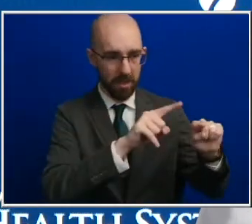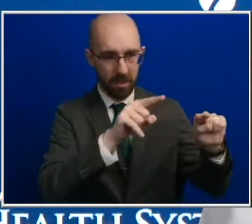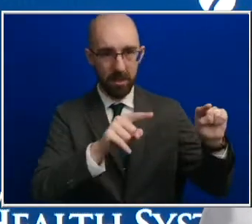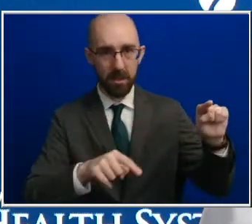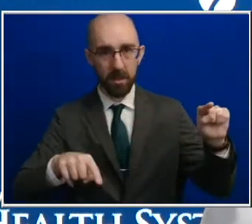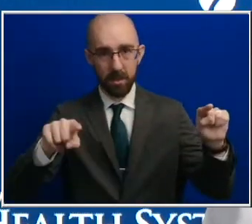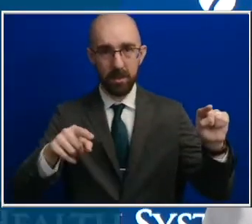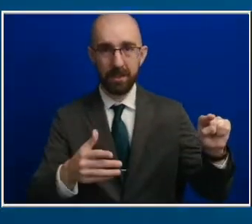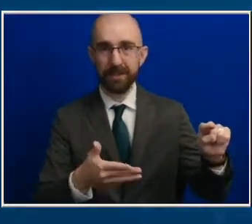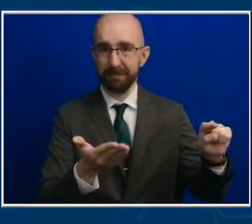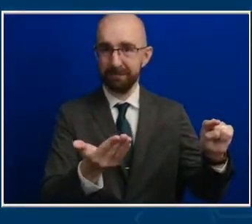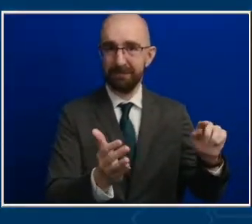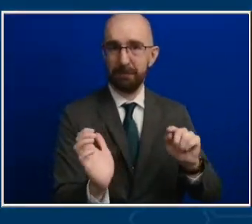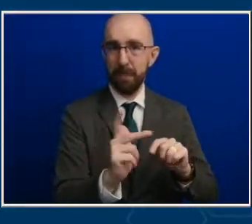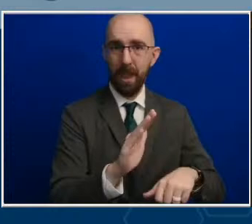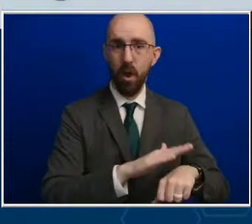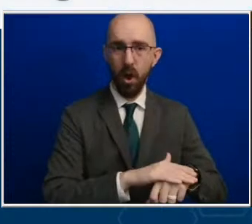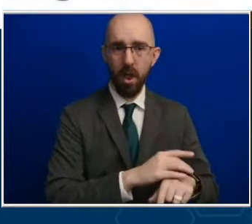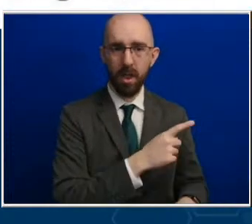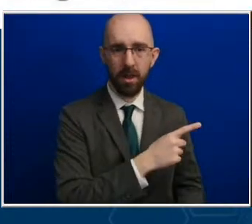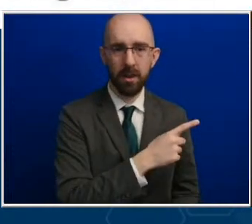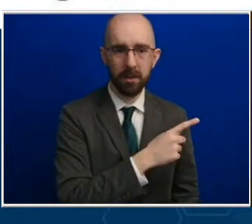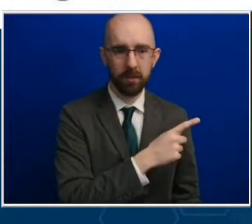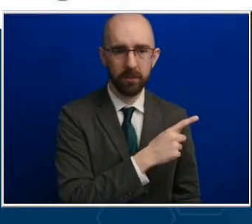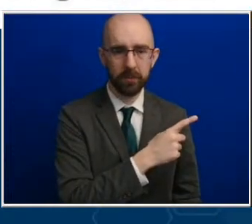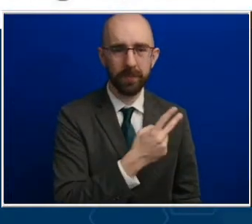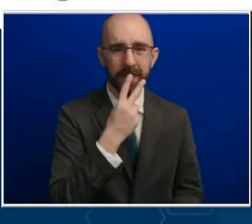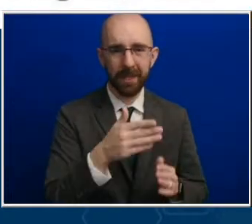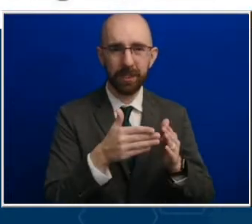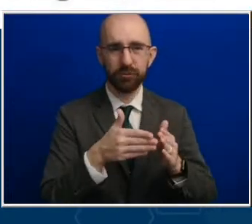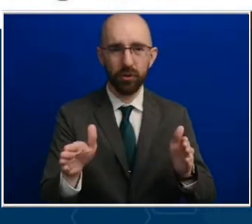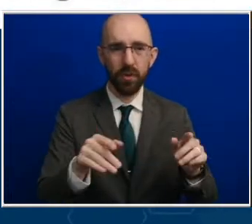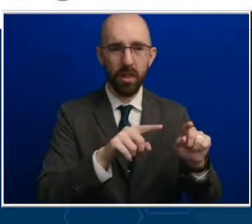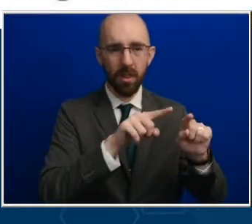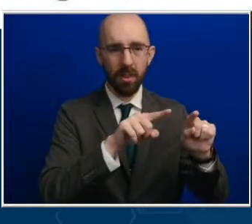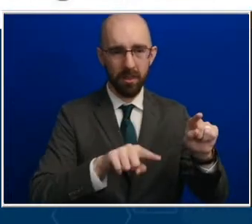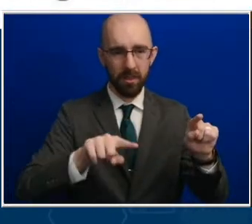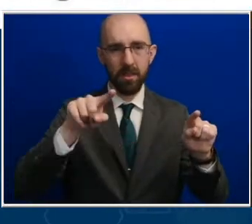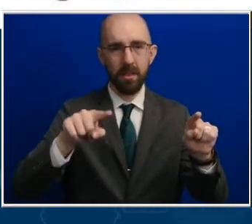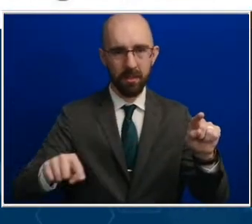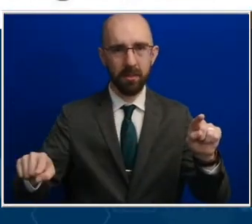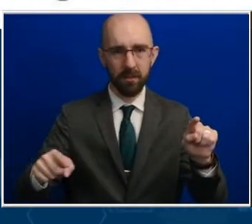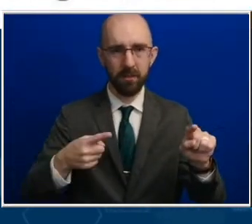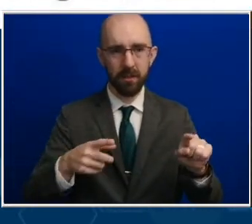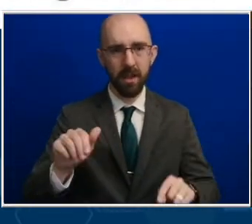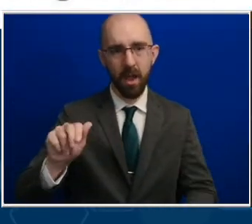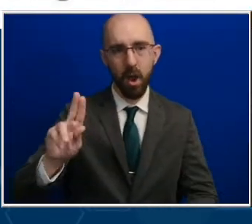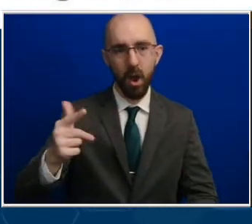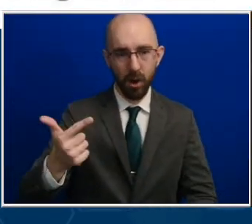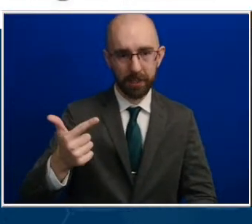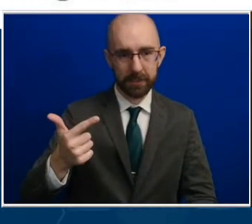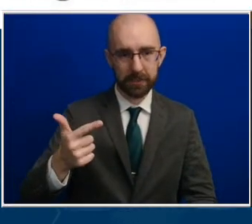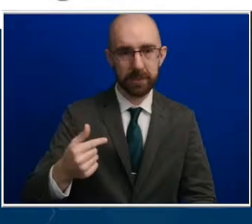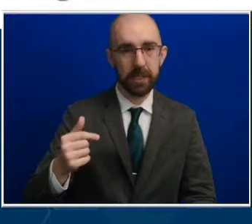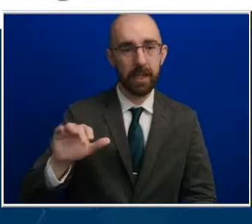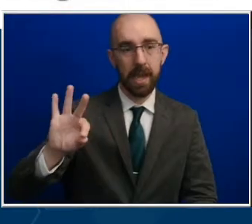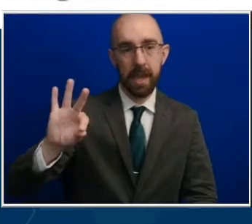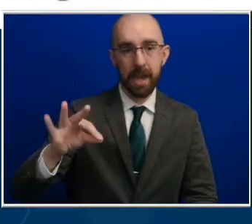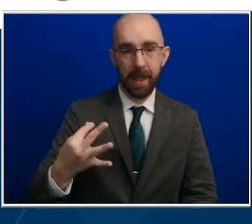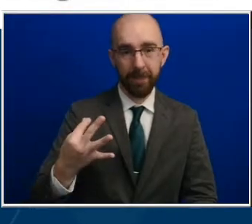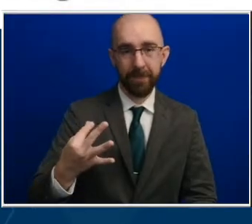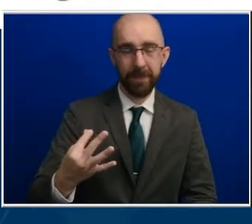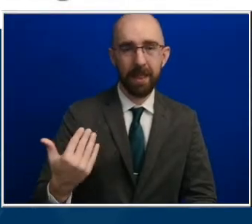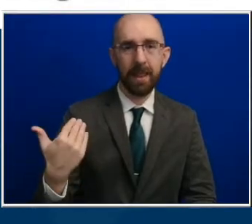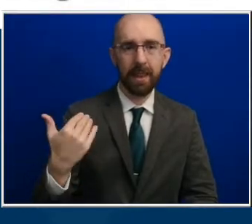that, we are going to see just the general line. We want to show you the general line. August 9th is the last